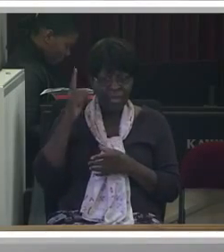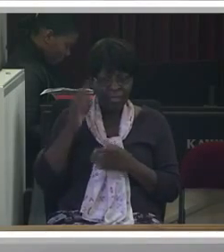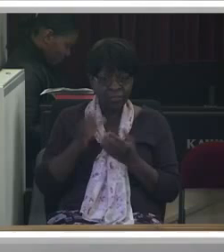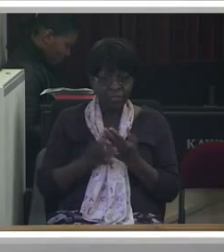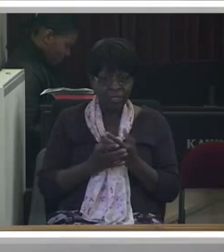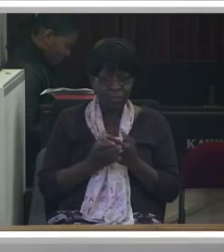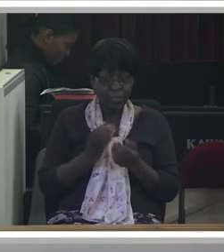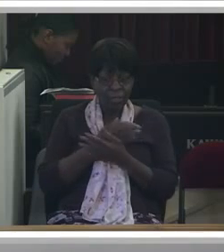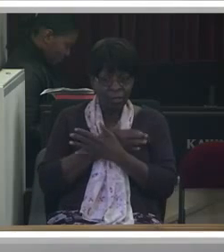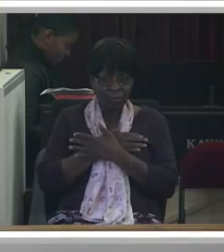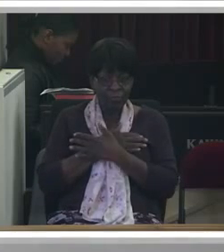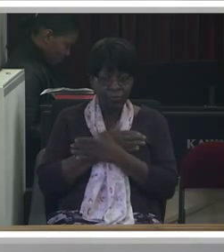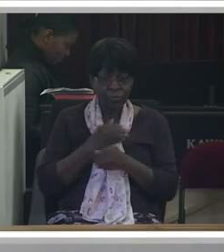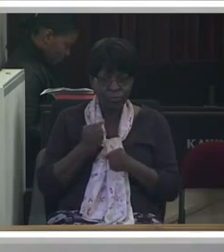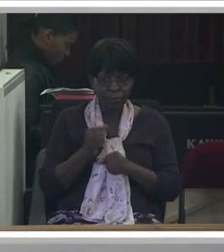whole again. Amen.